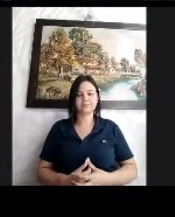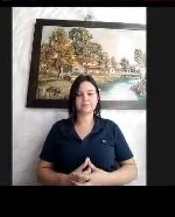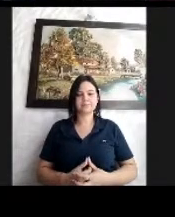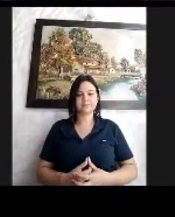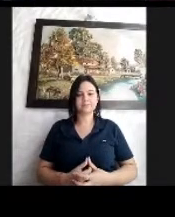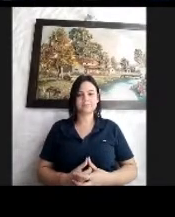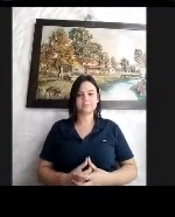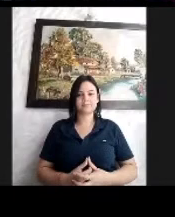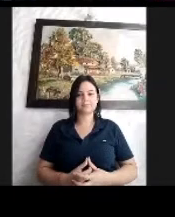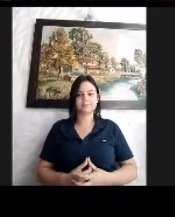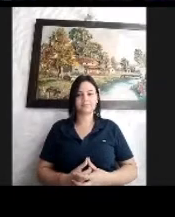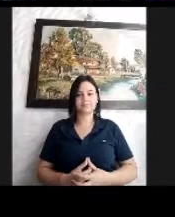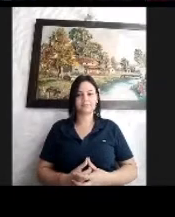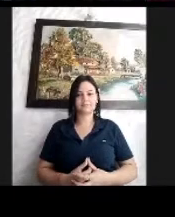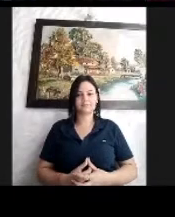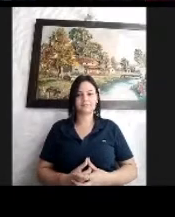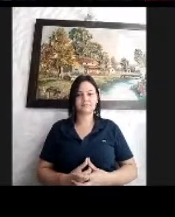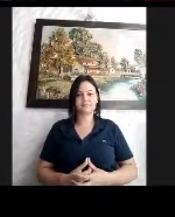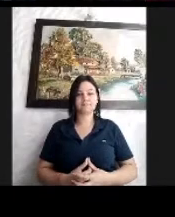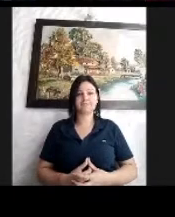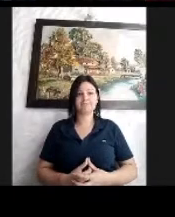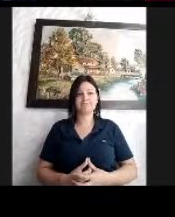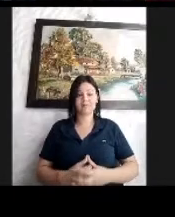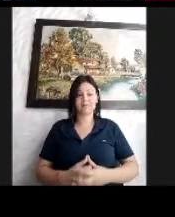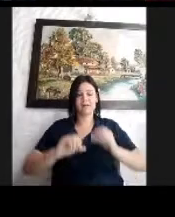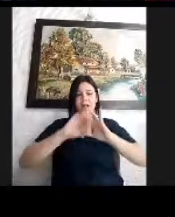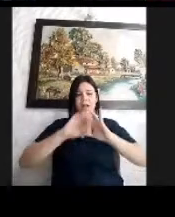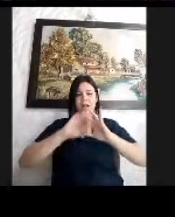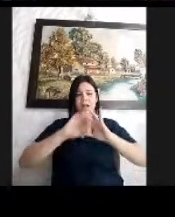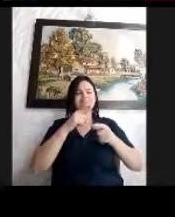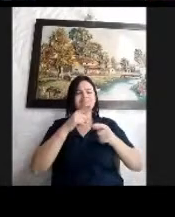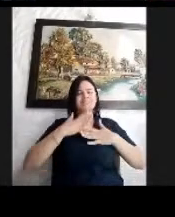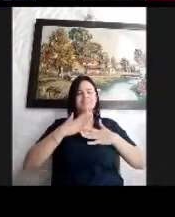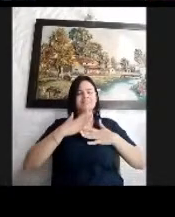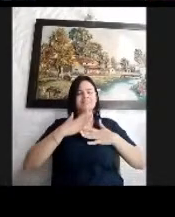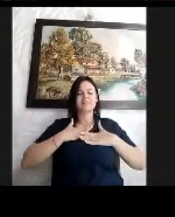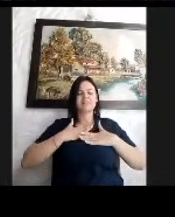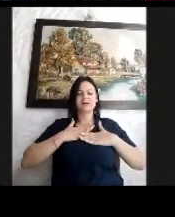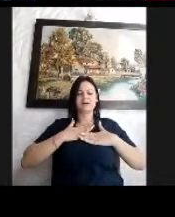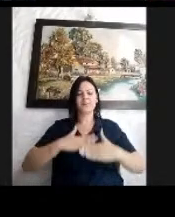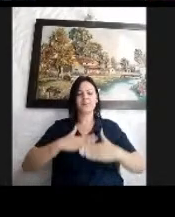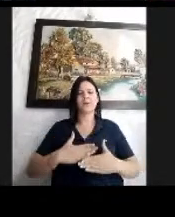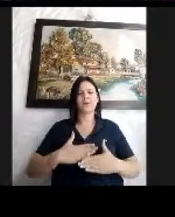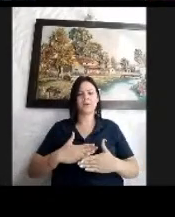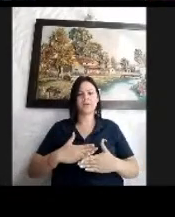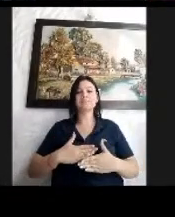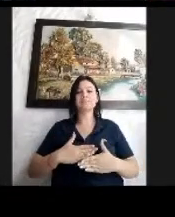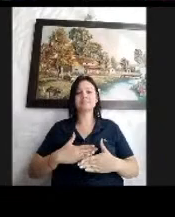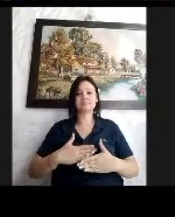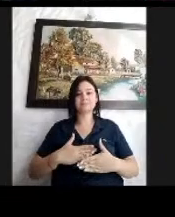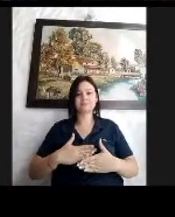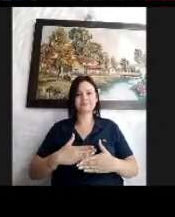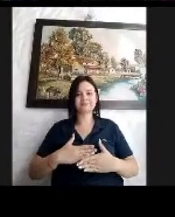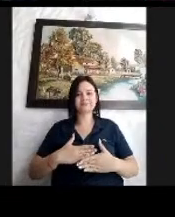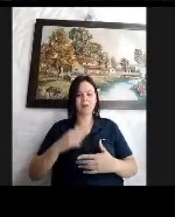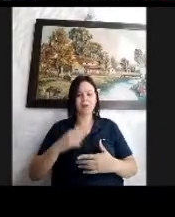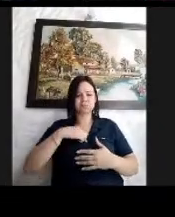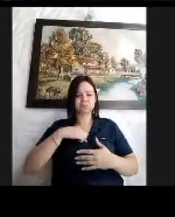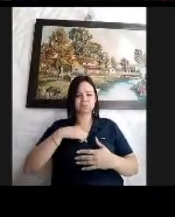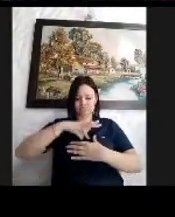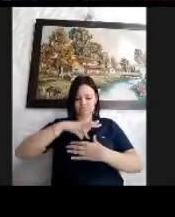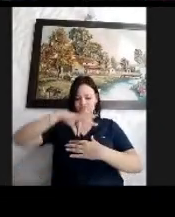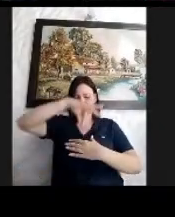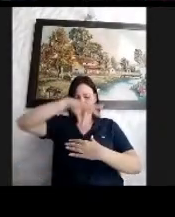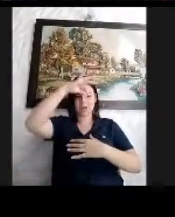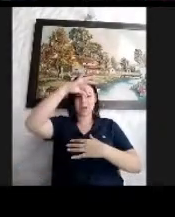tranquilidad, es estar en calma del alma, del cuerpo y de la mente. Para mí